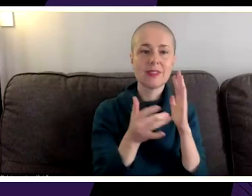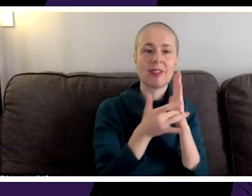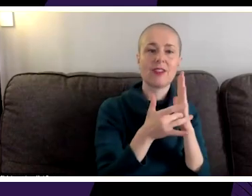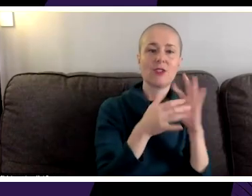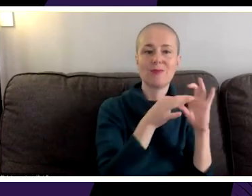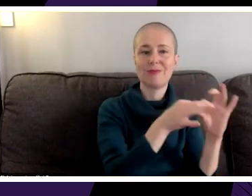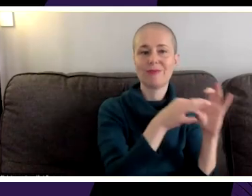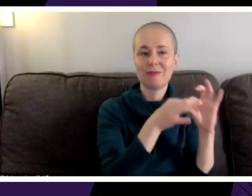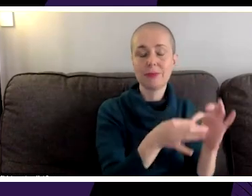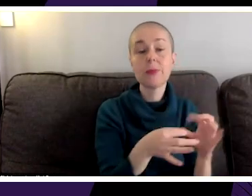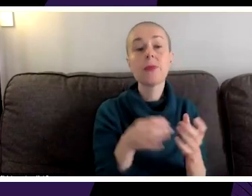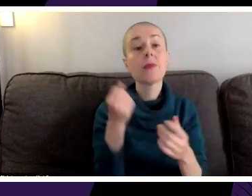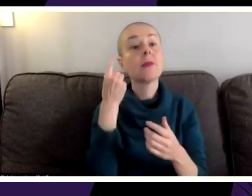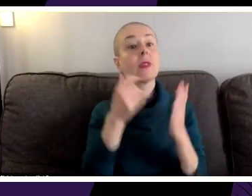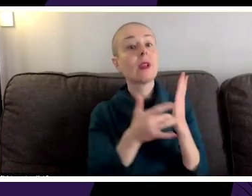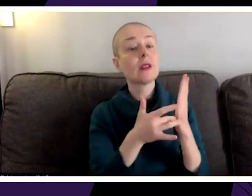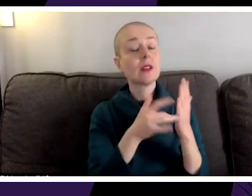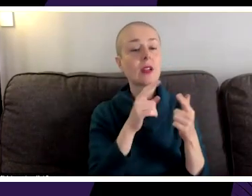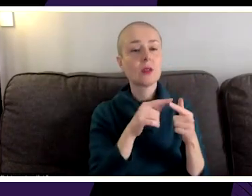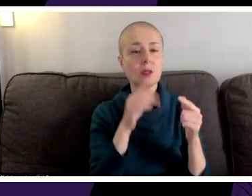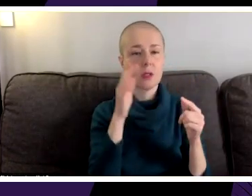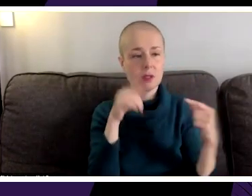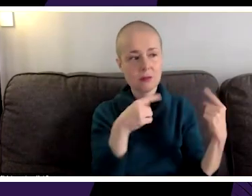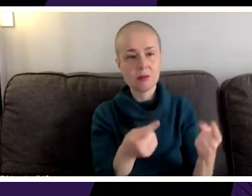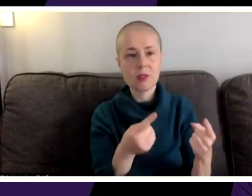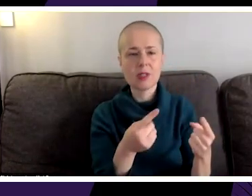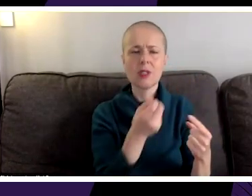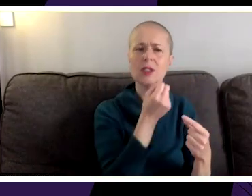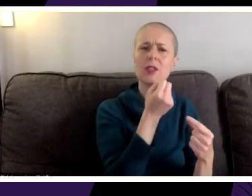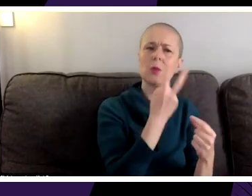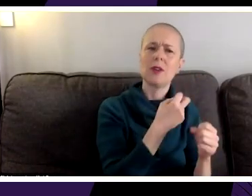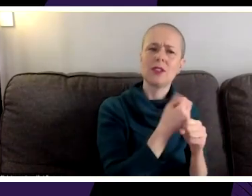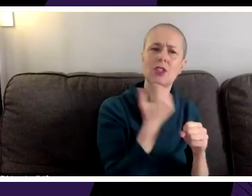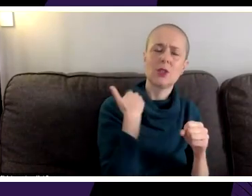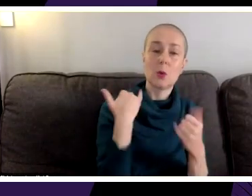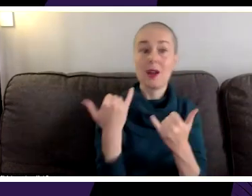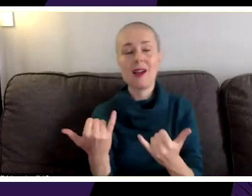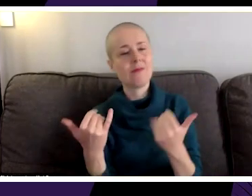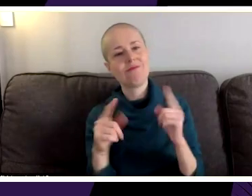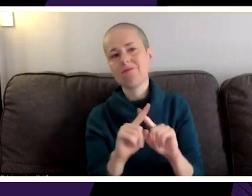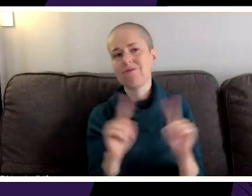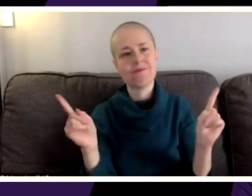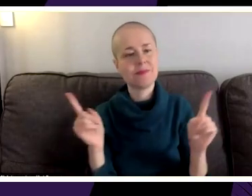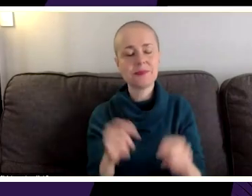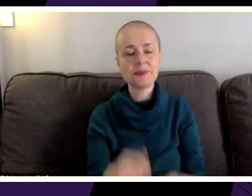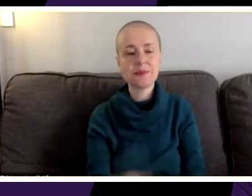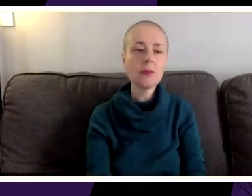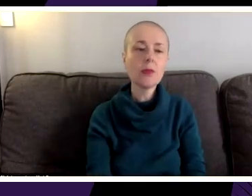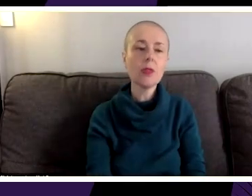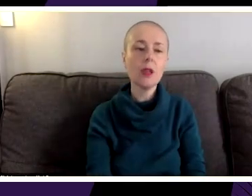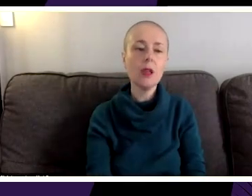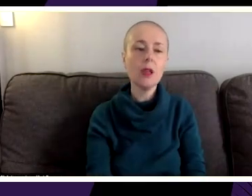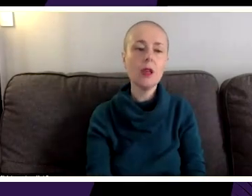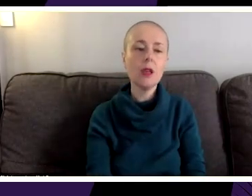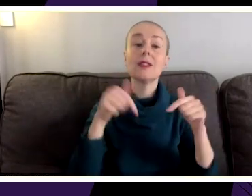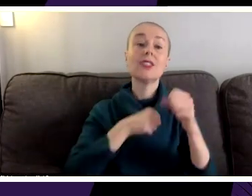But the technological landscape we had 12 years ago is really different from the one we need to be critical of today. This year's